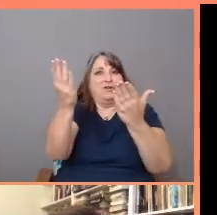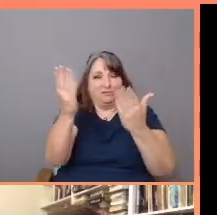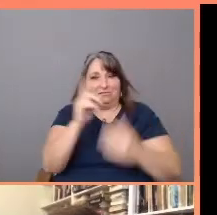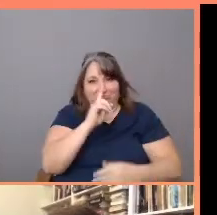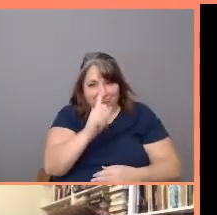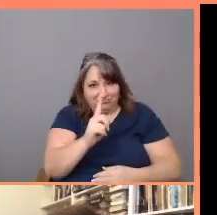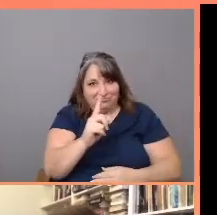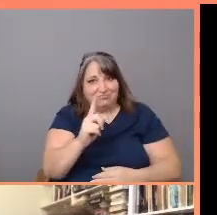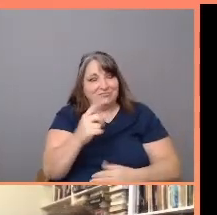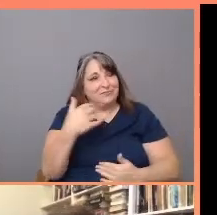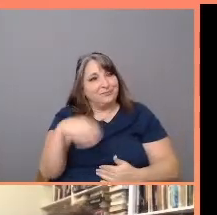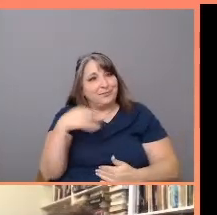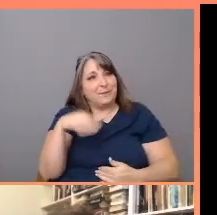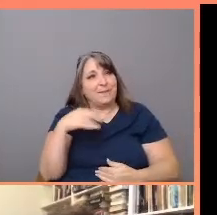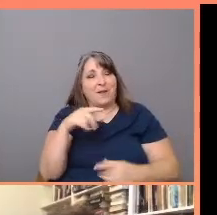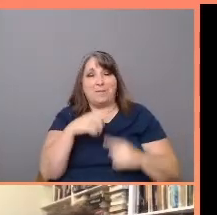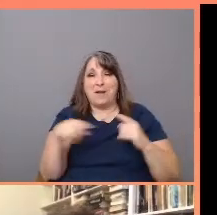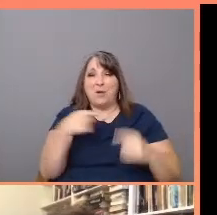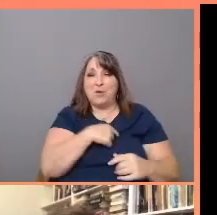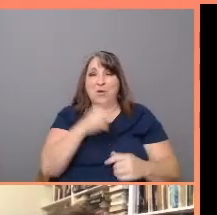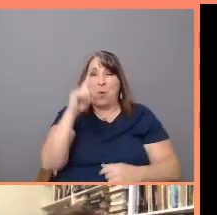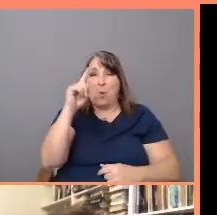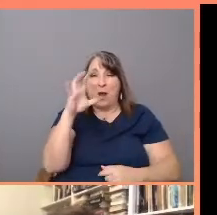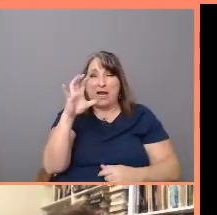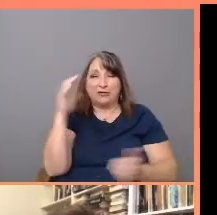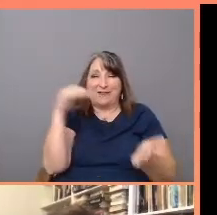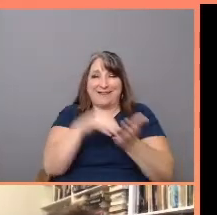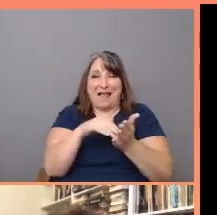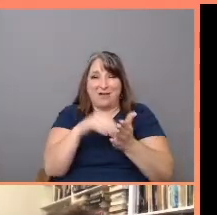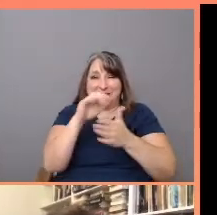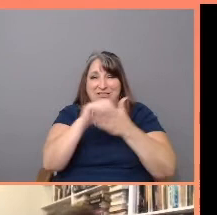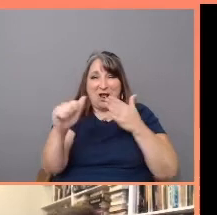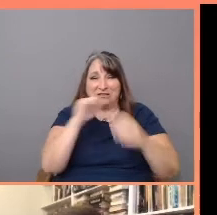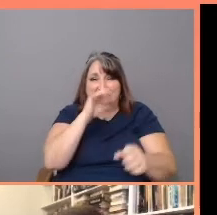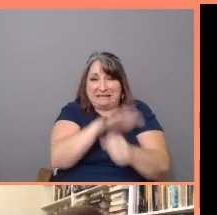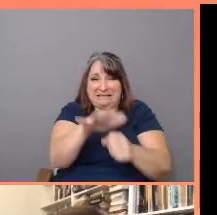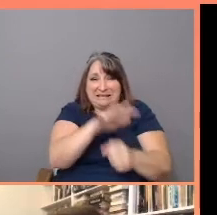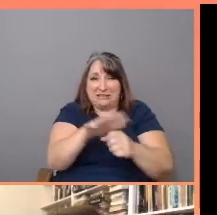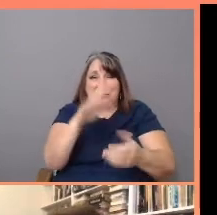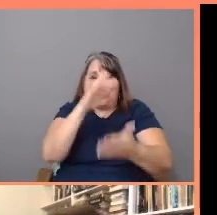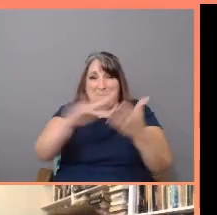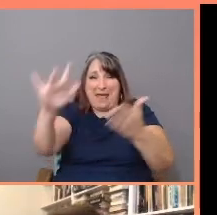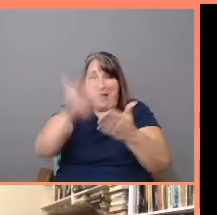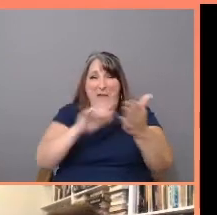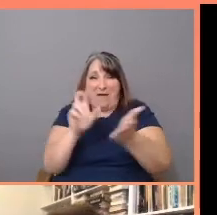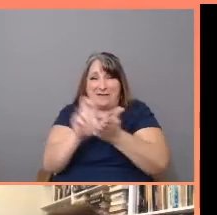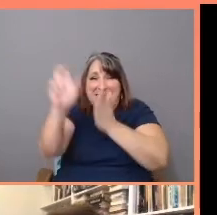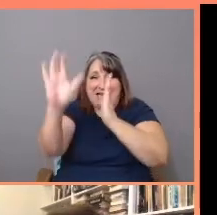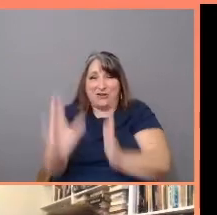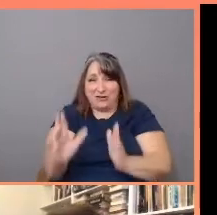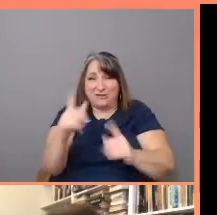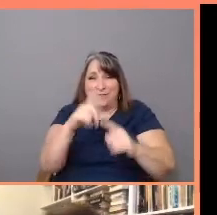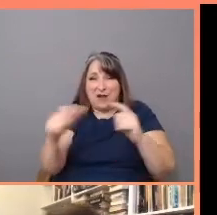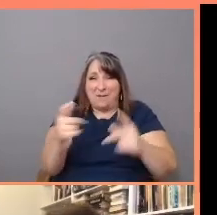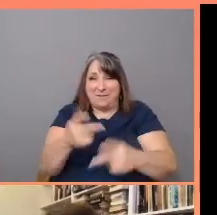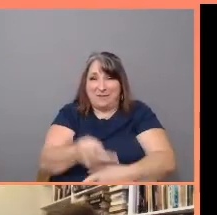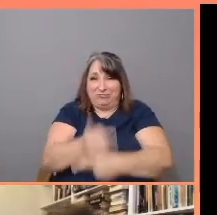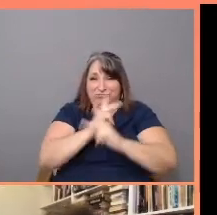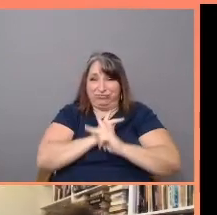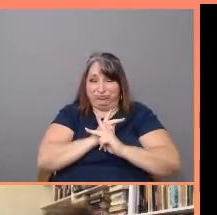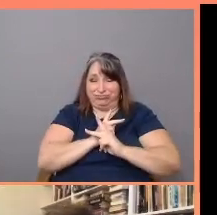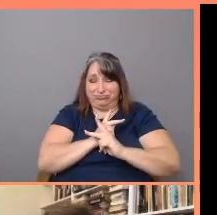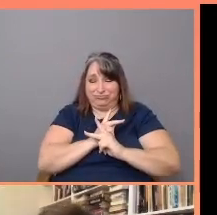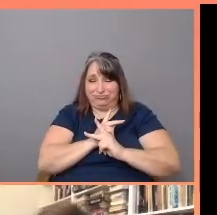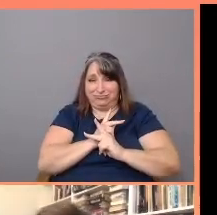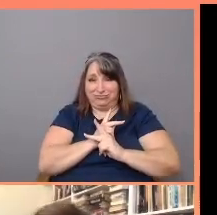were $100,000 short of being able to pay off the investors from the advance. Again, a